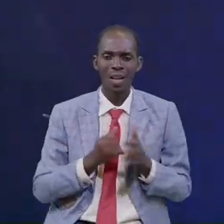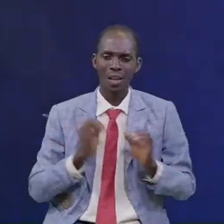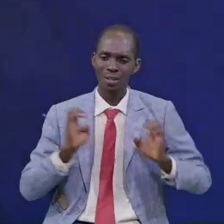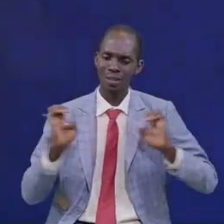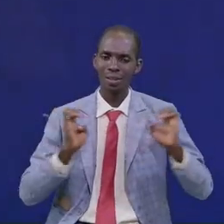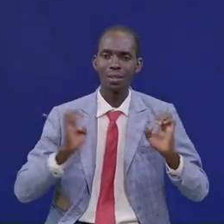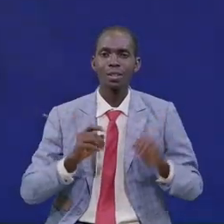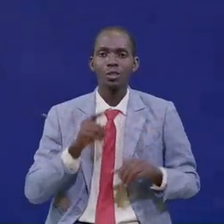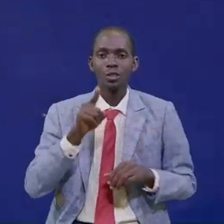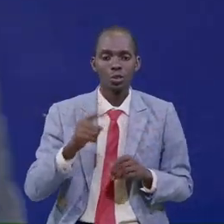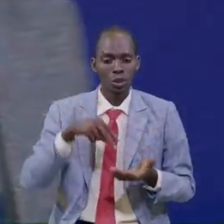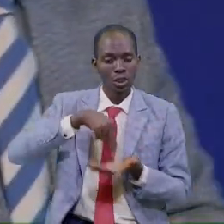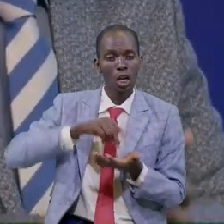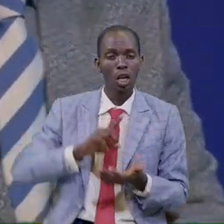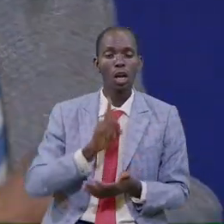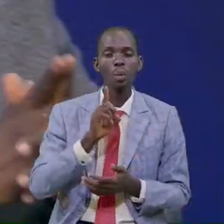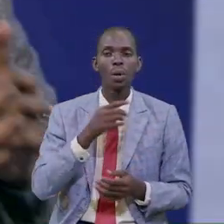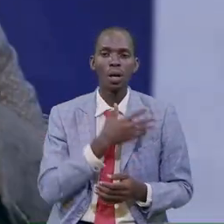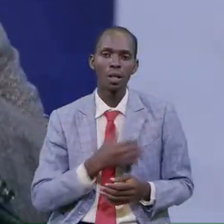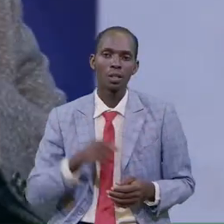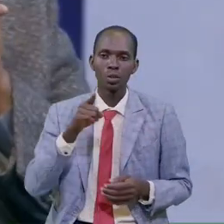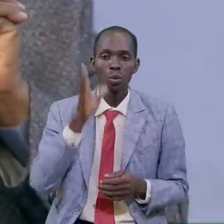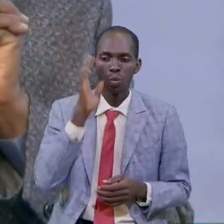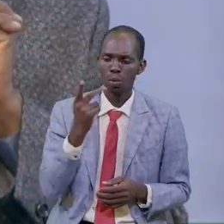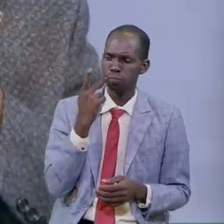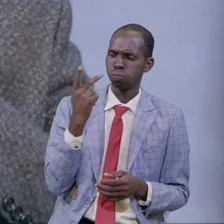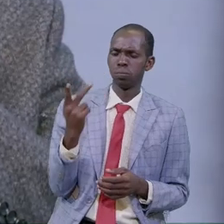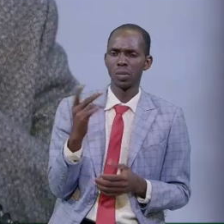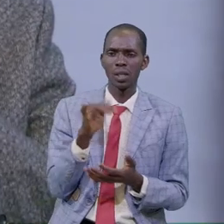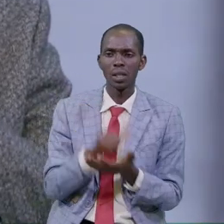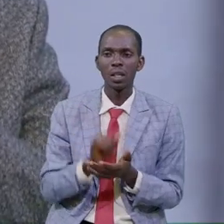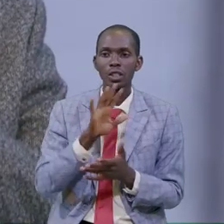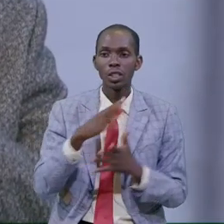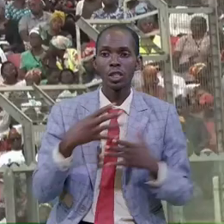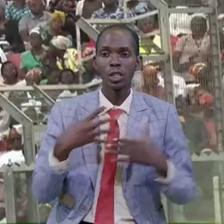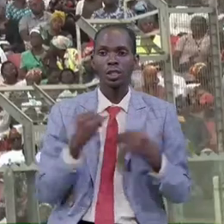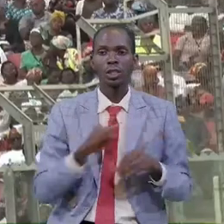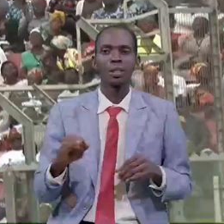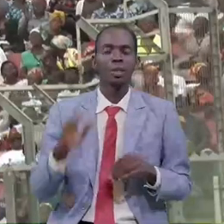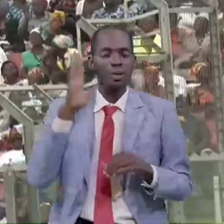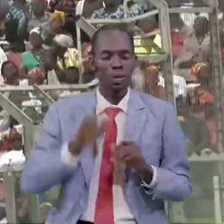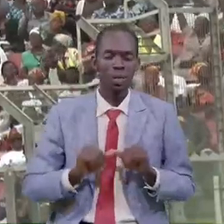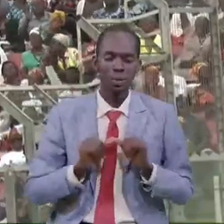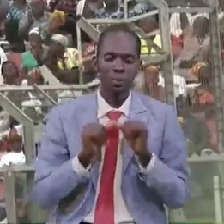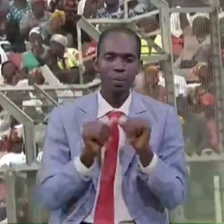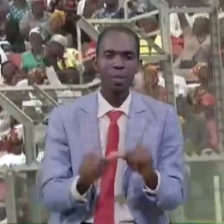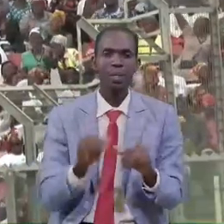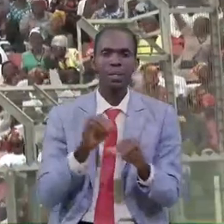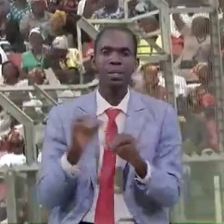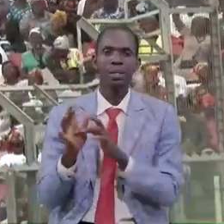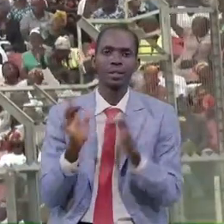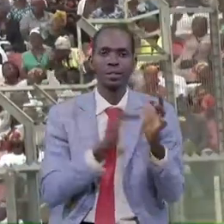and you see that your healing will continue si in Jesus' name. Si vous avez gardé votre name. Bras en